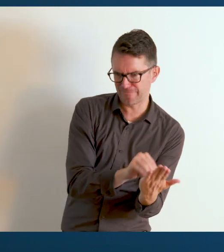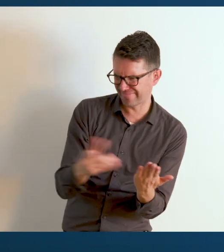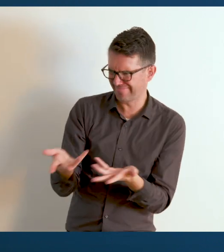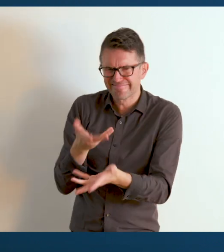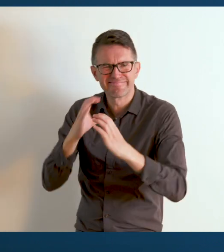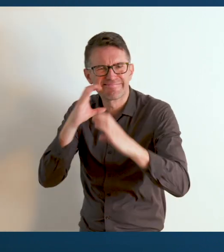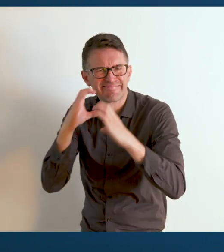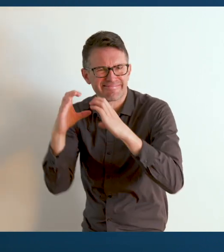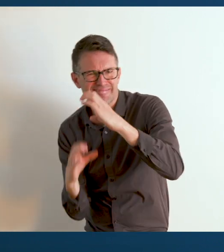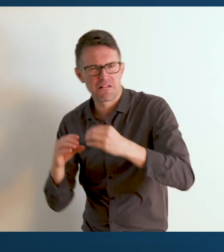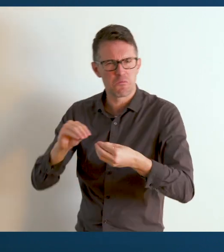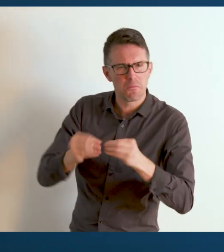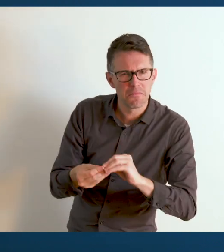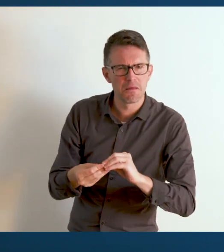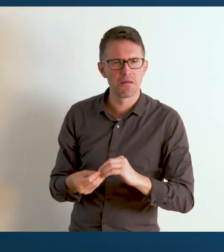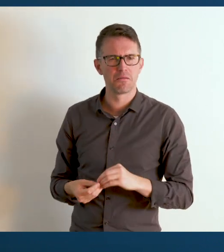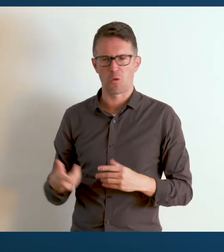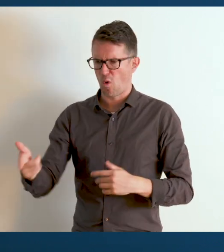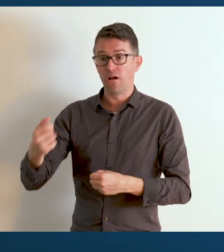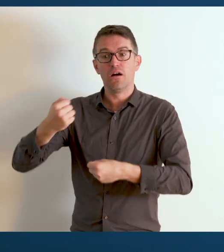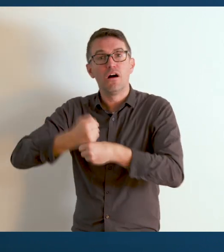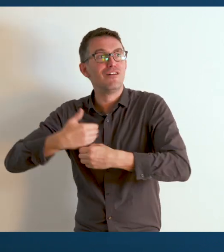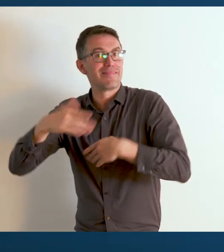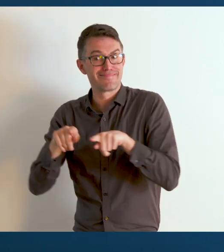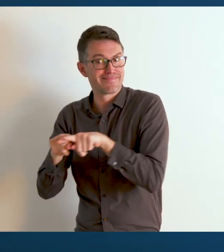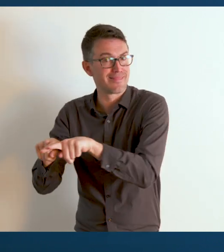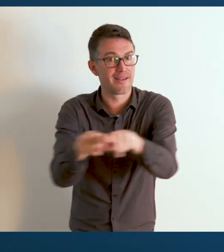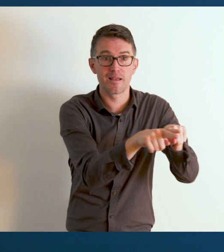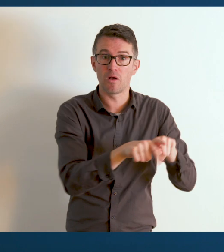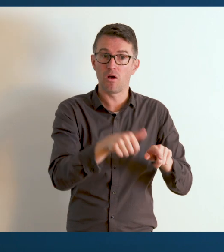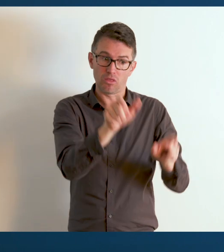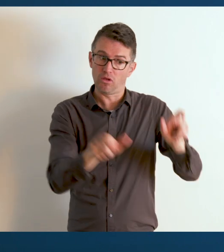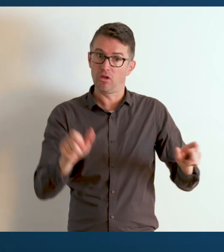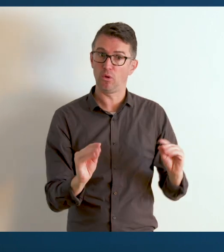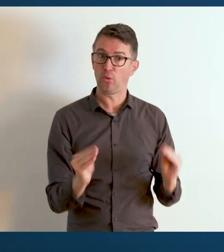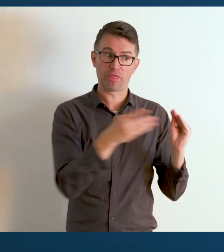ability to function compared to other children in the same situation.